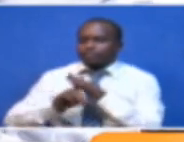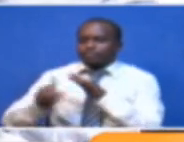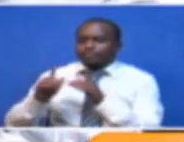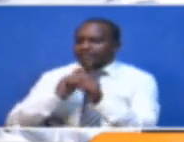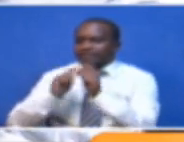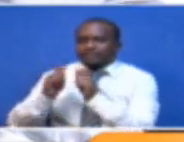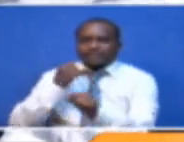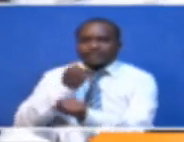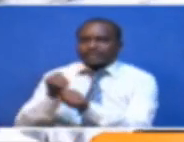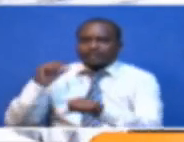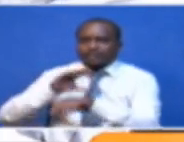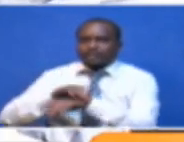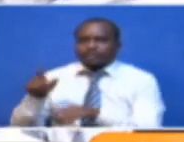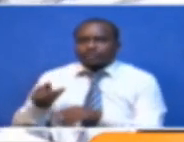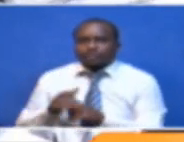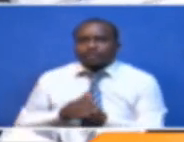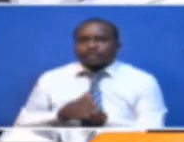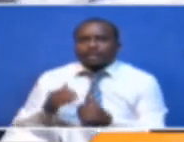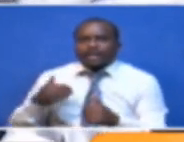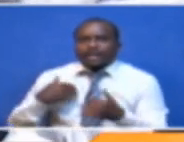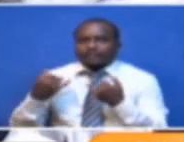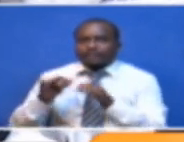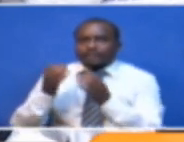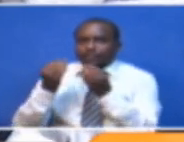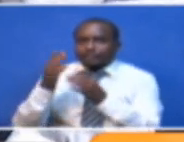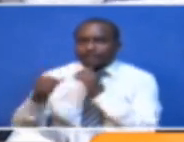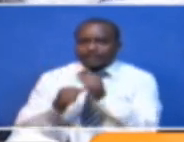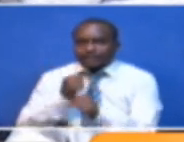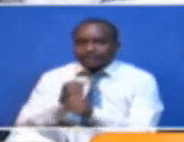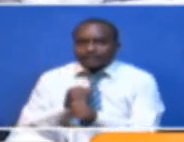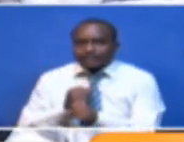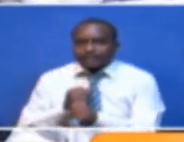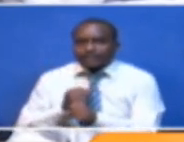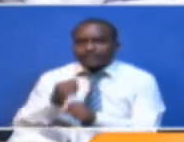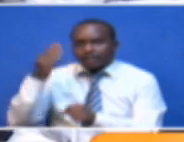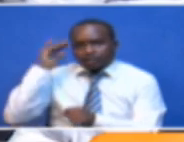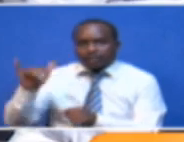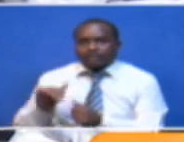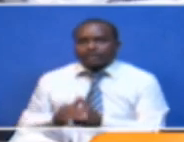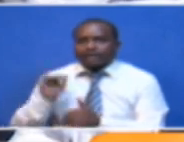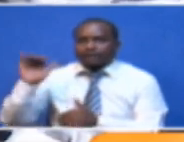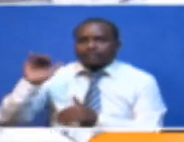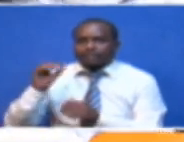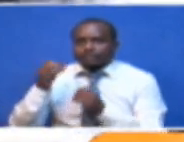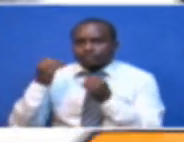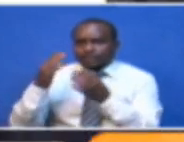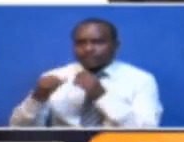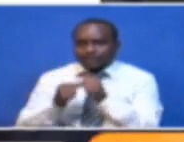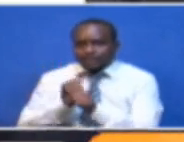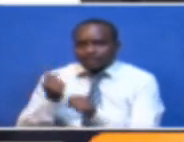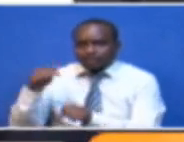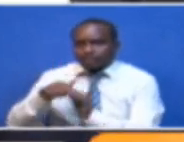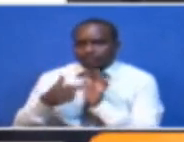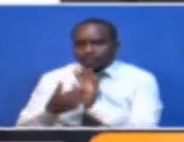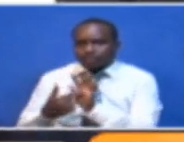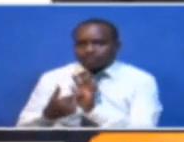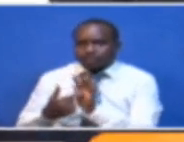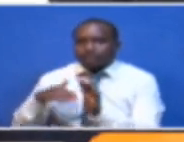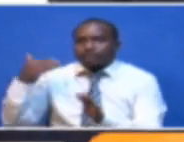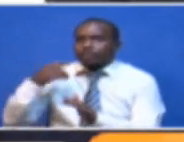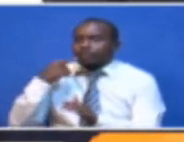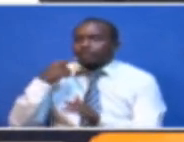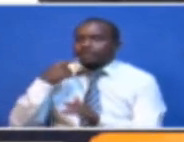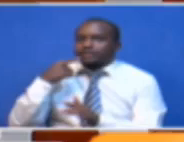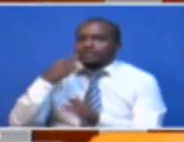It's very difficult to get you. And by the way, I have tried for many, many years, right? Yes. You know this. Yes. I've asked you for many years to come on the show. Yes. And you always turned me